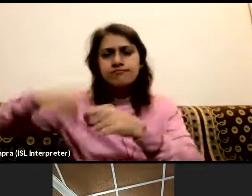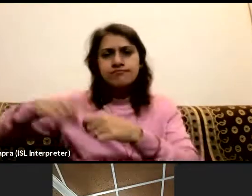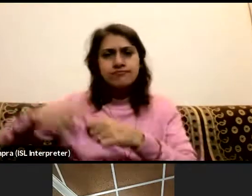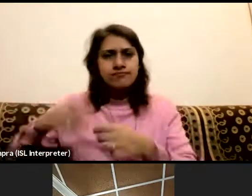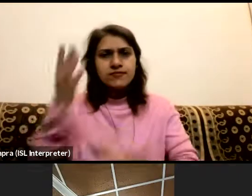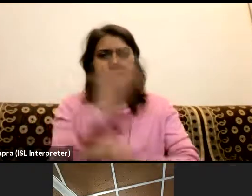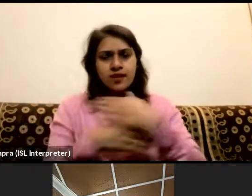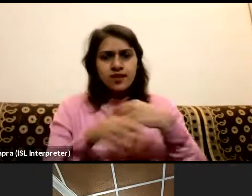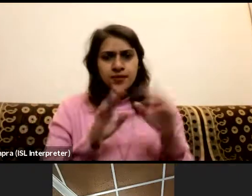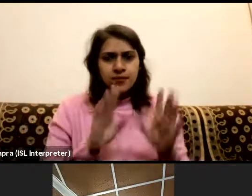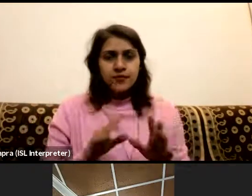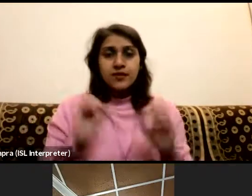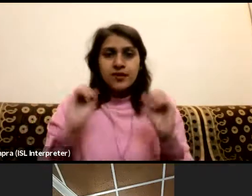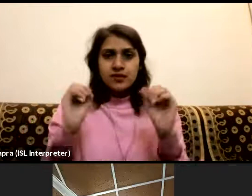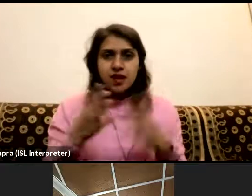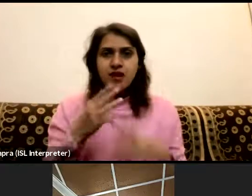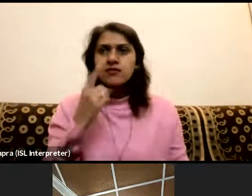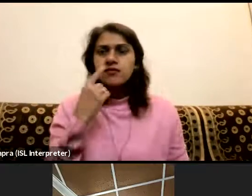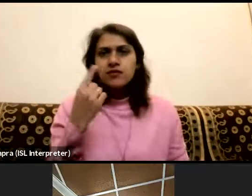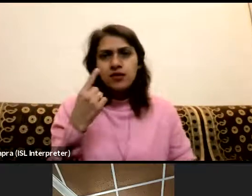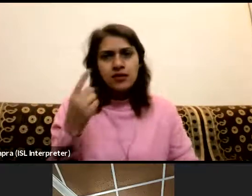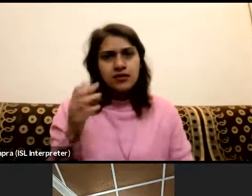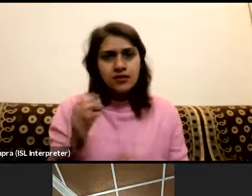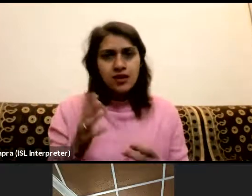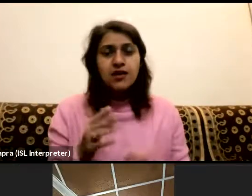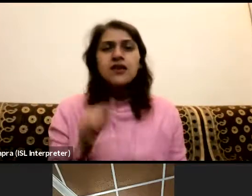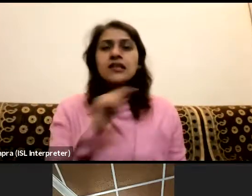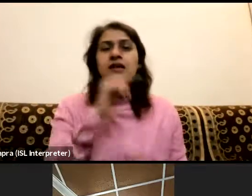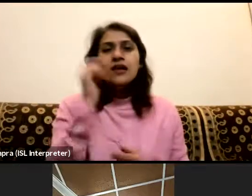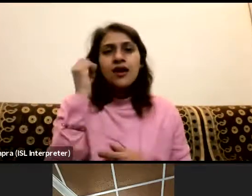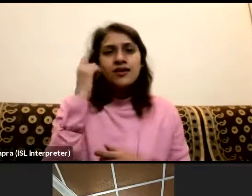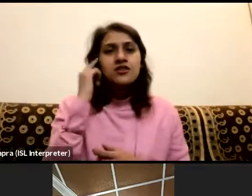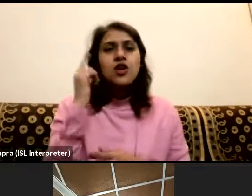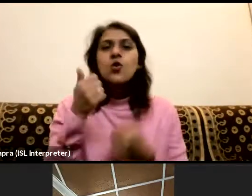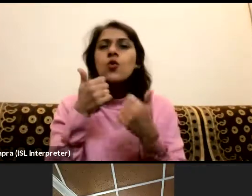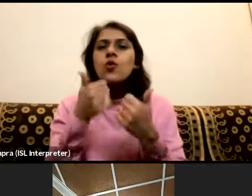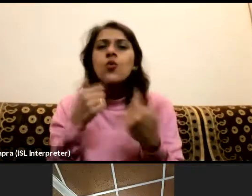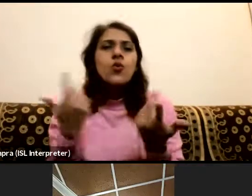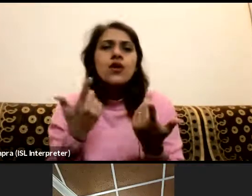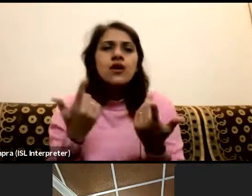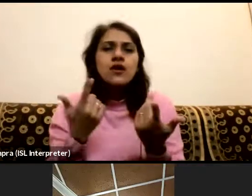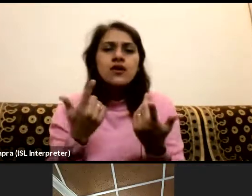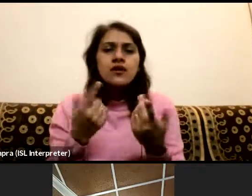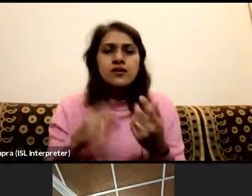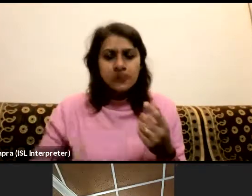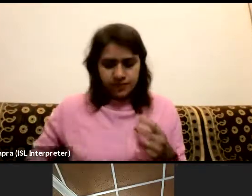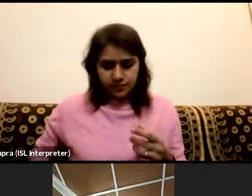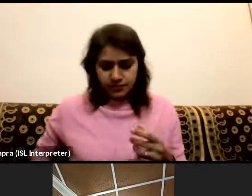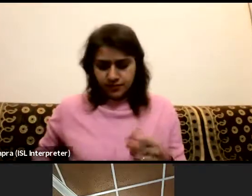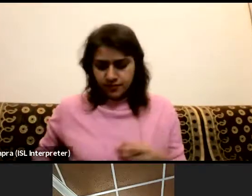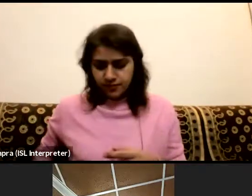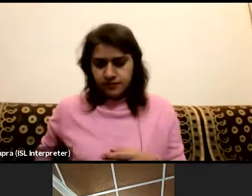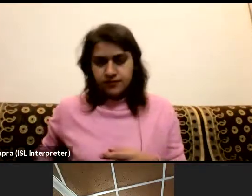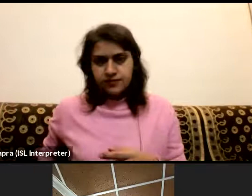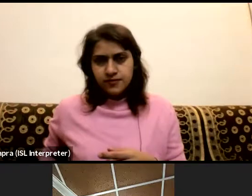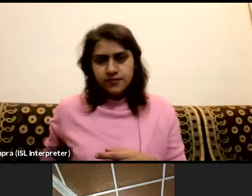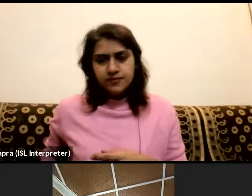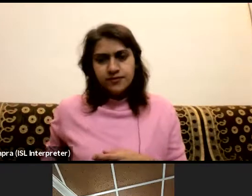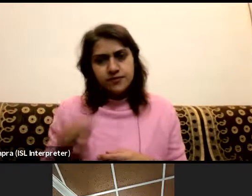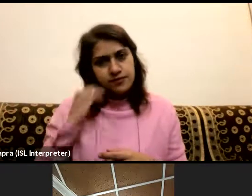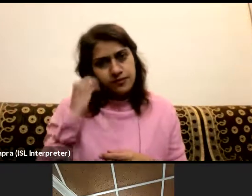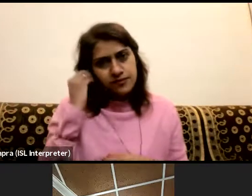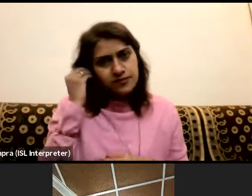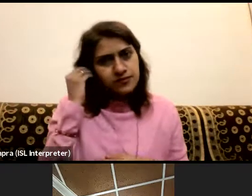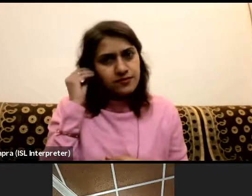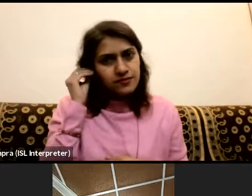and trying to understand what are the good things that are happening there and transition it to the other industries.